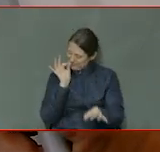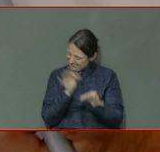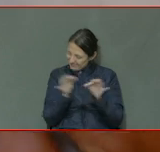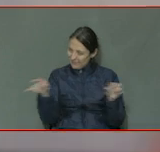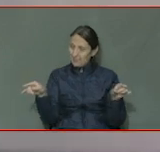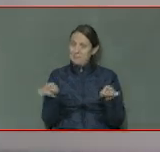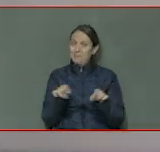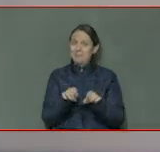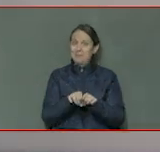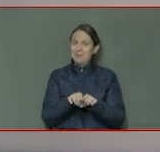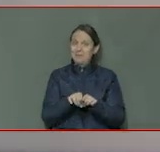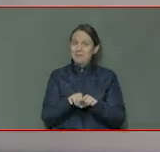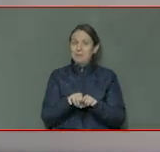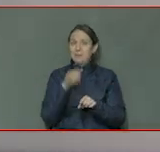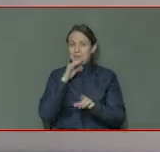equal. So the one can't be